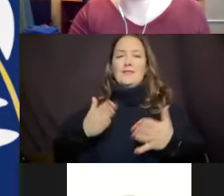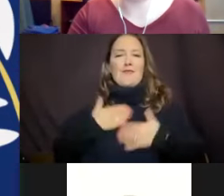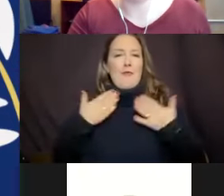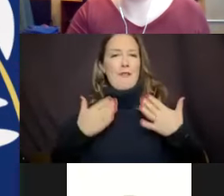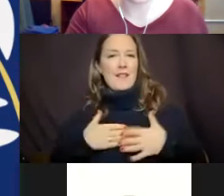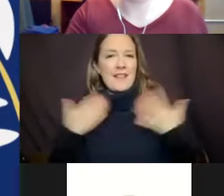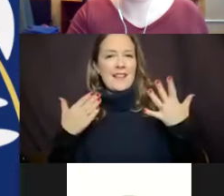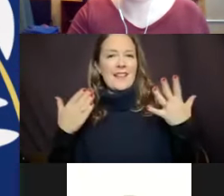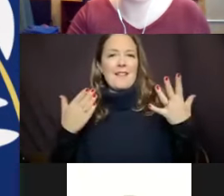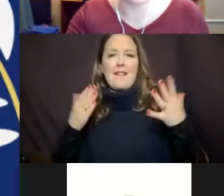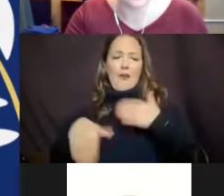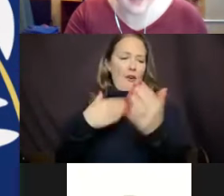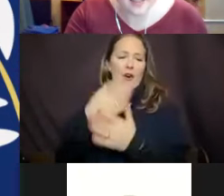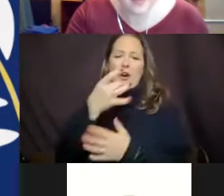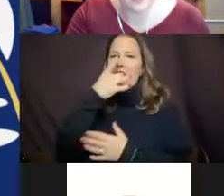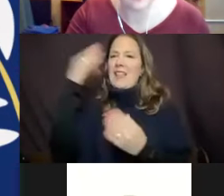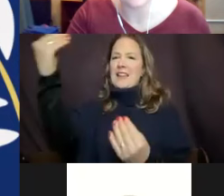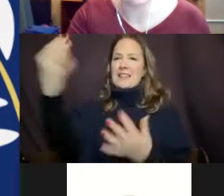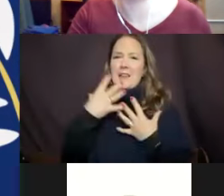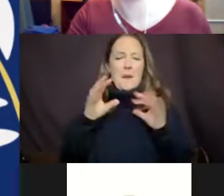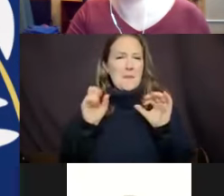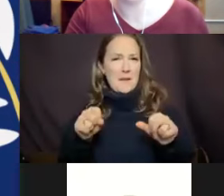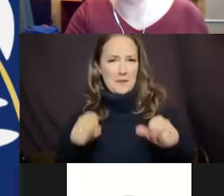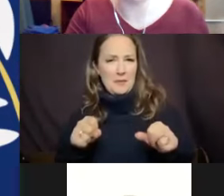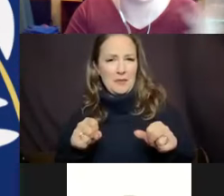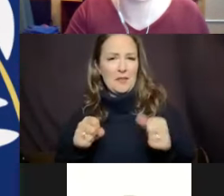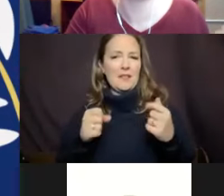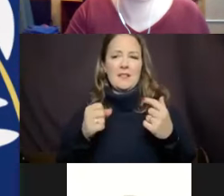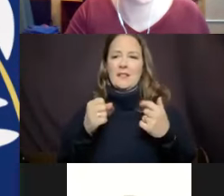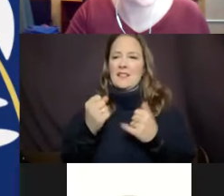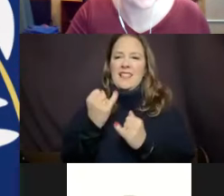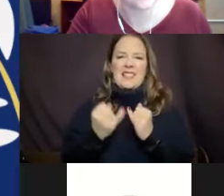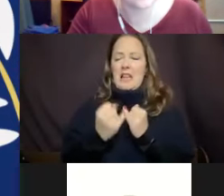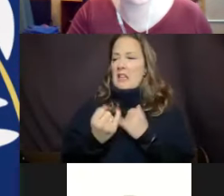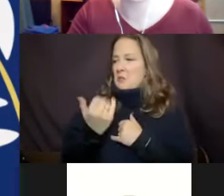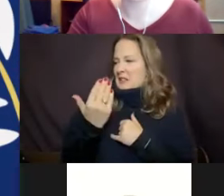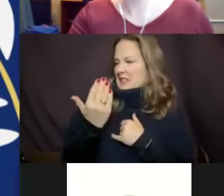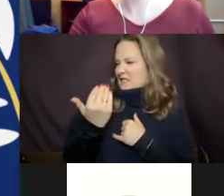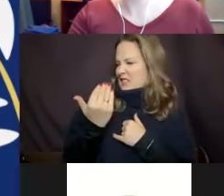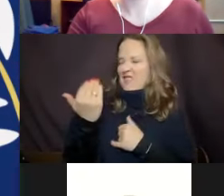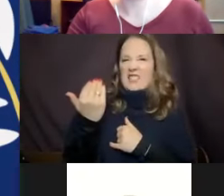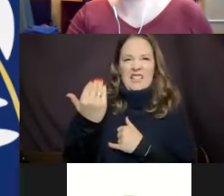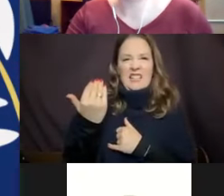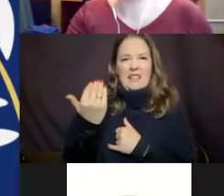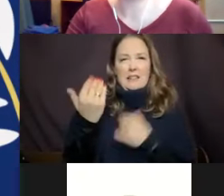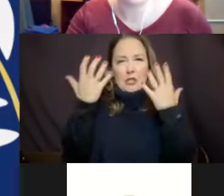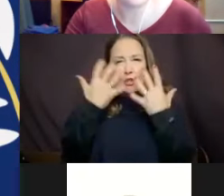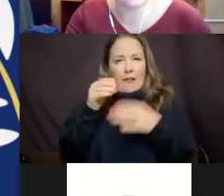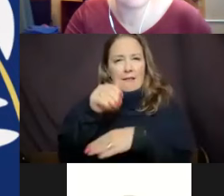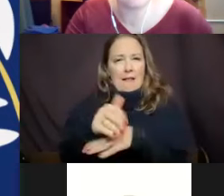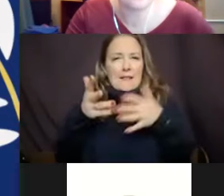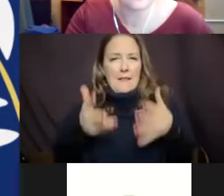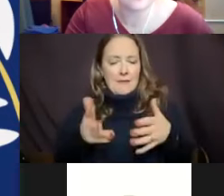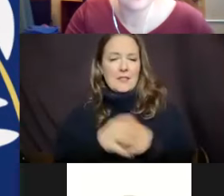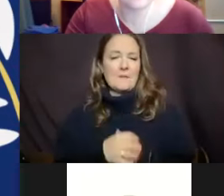can during these last dark nights, these last 15-ish dark nights? The